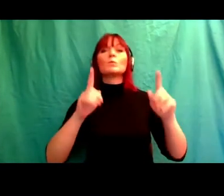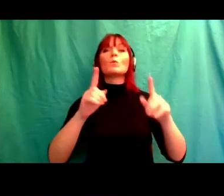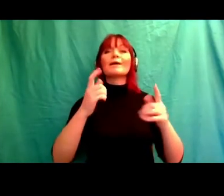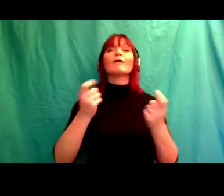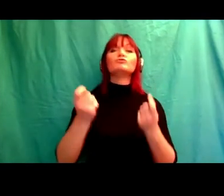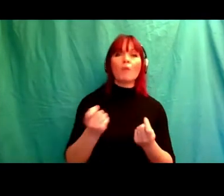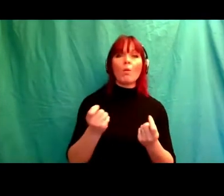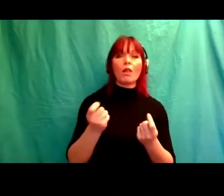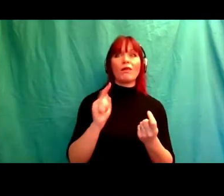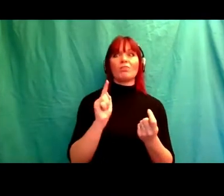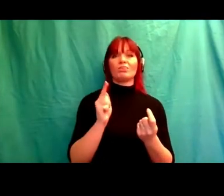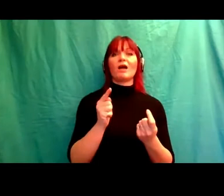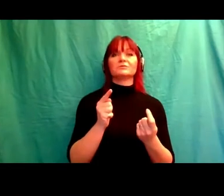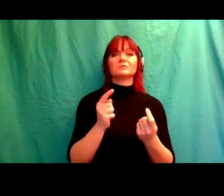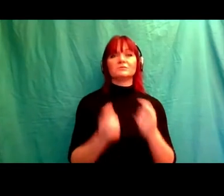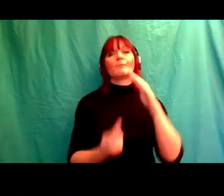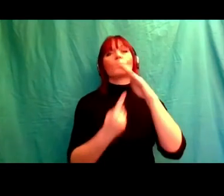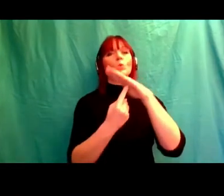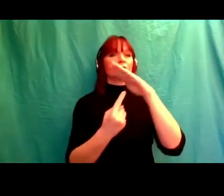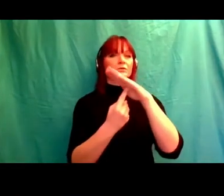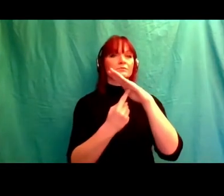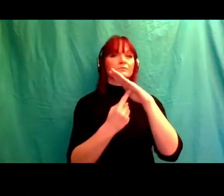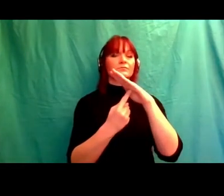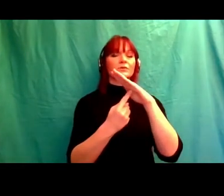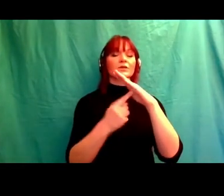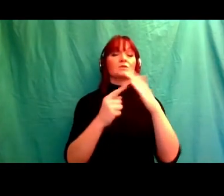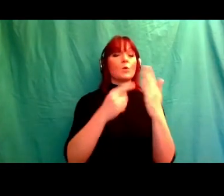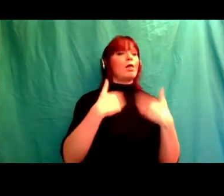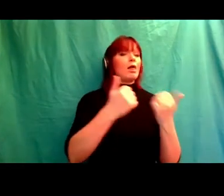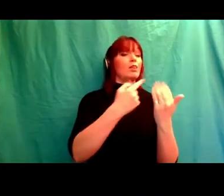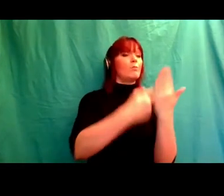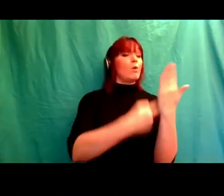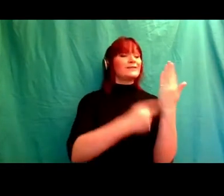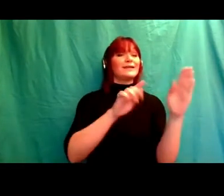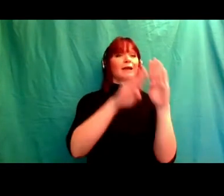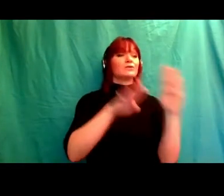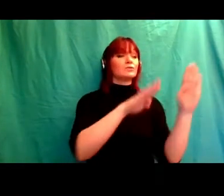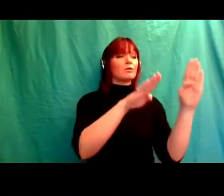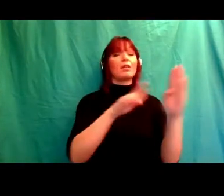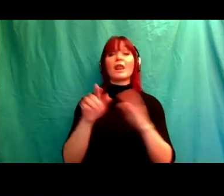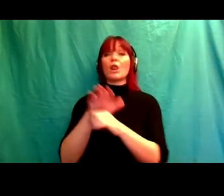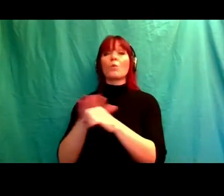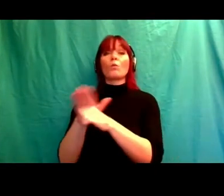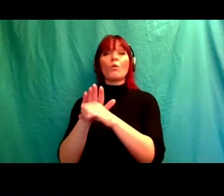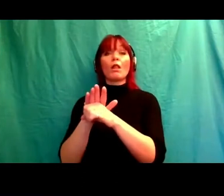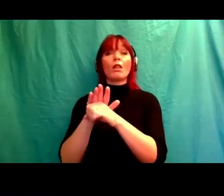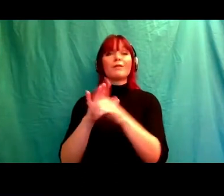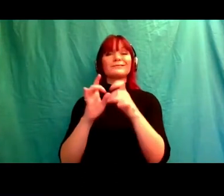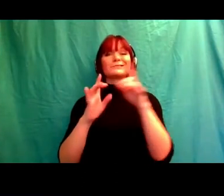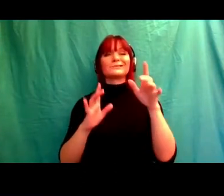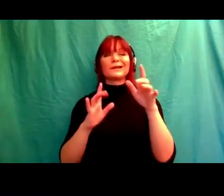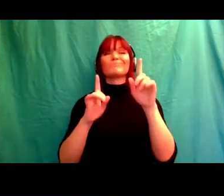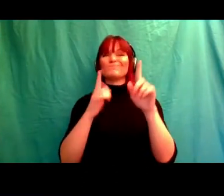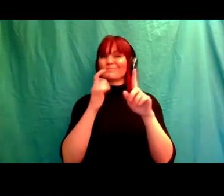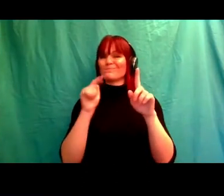think the disconnect between health policy at the national level and local level and the need to focus on what's in your control amongst